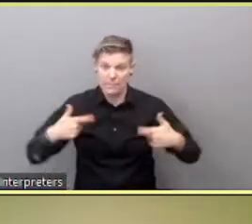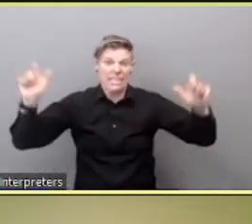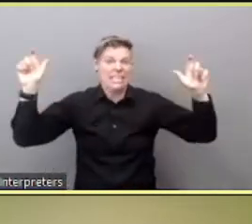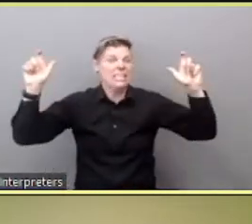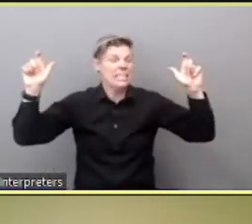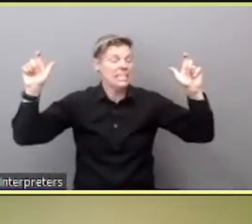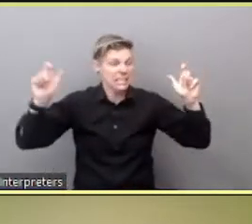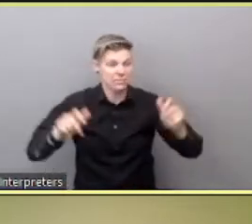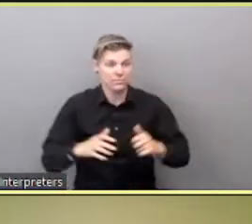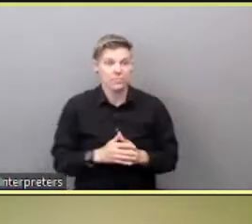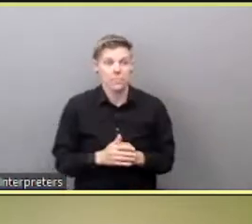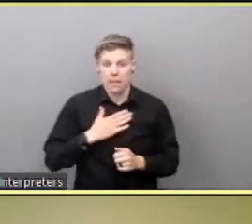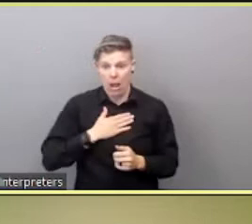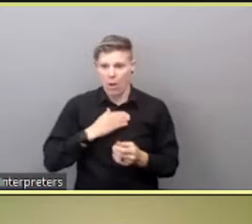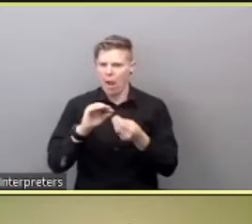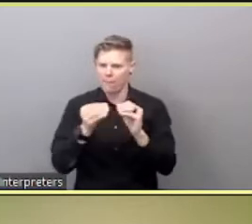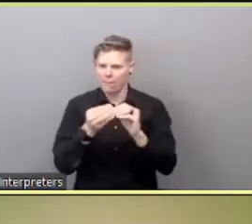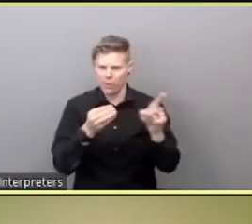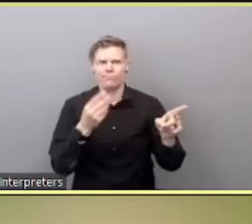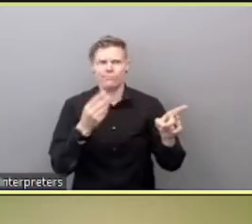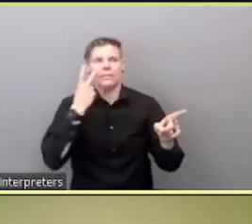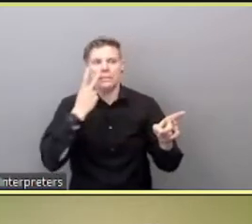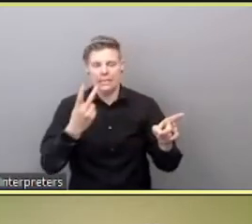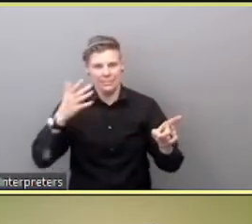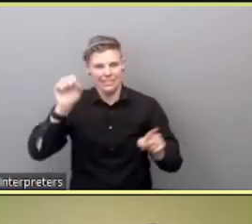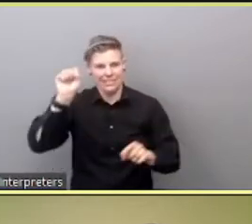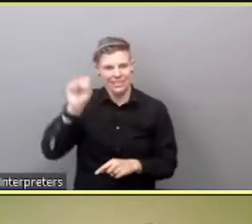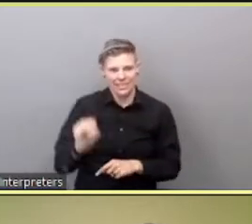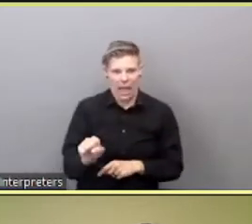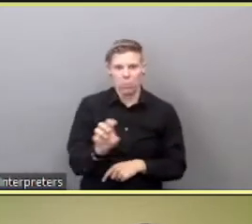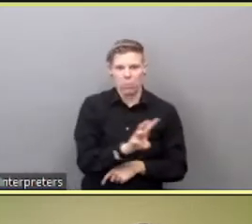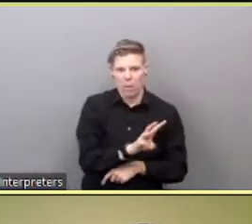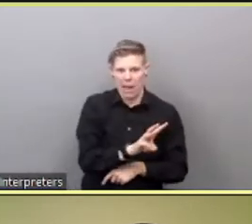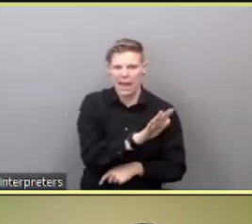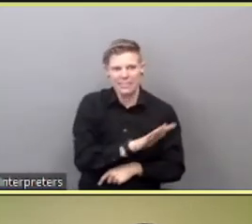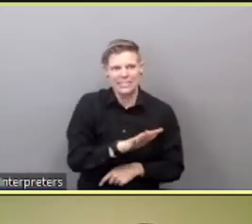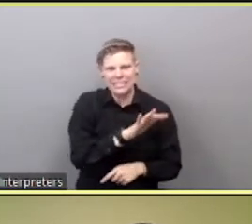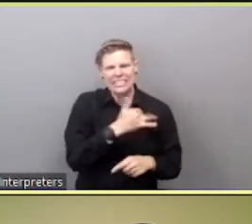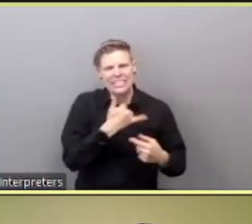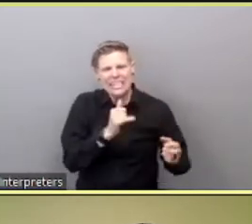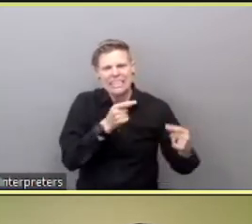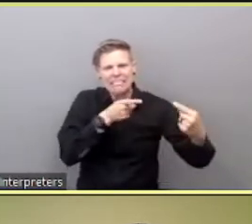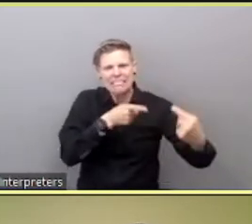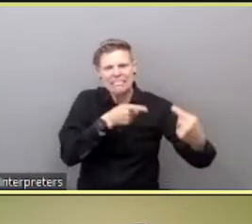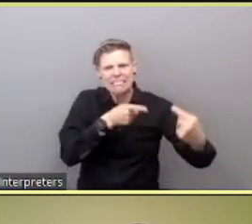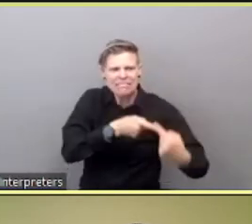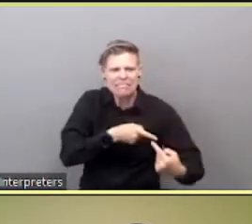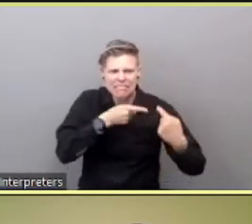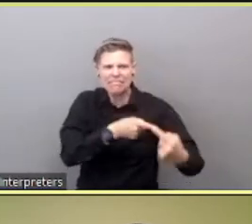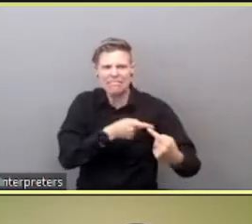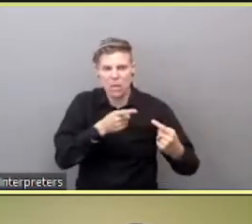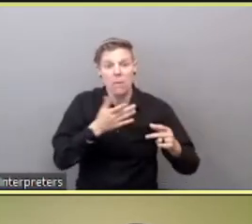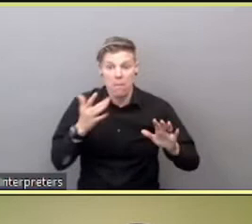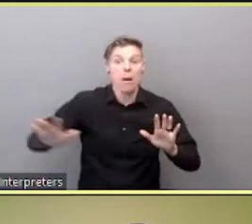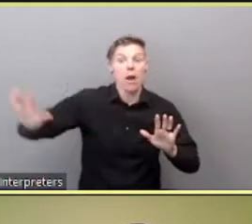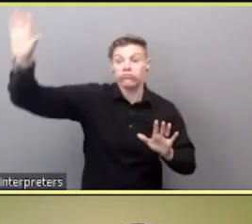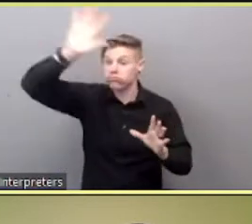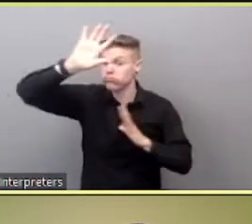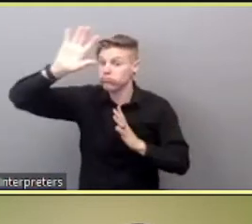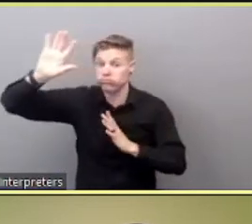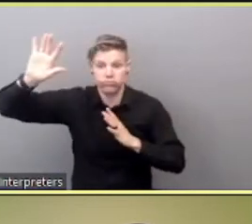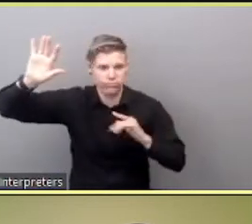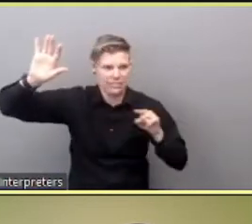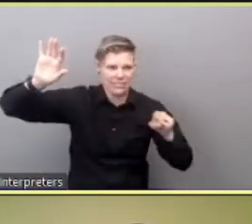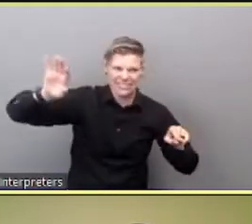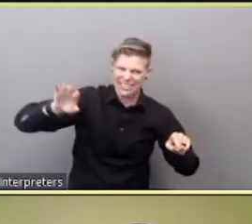Southwest region is struggling a little bit more than other regions across the state to reduce percentage-wise the number of individuals